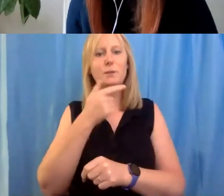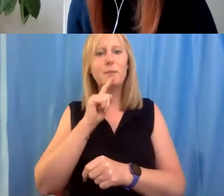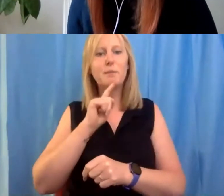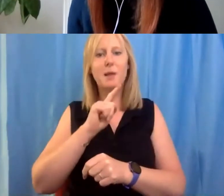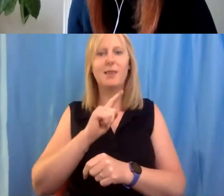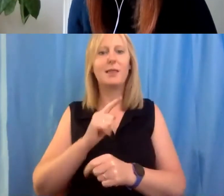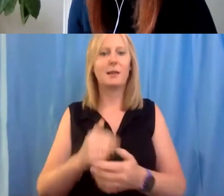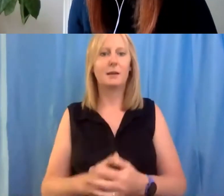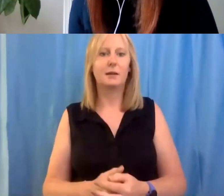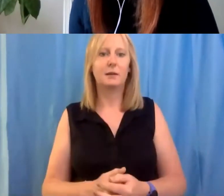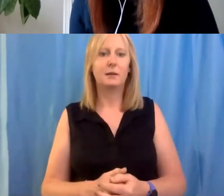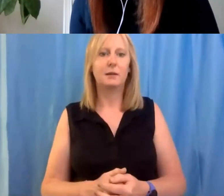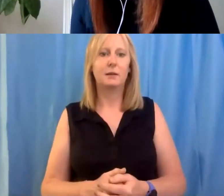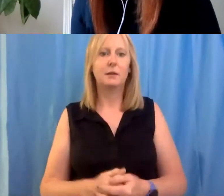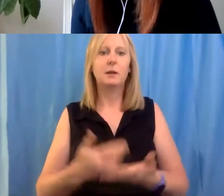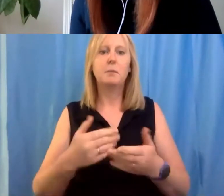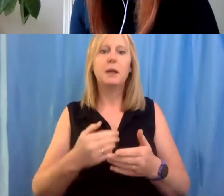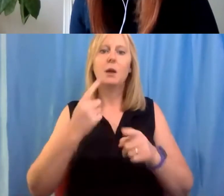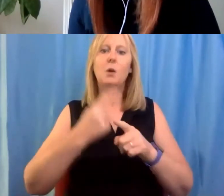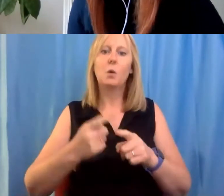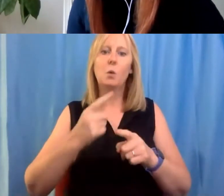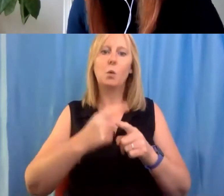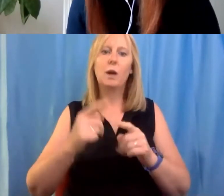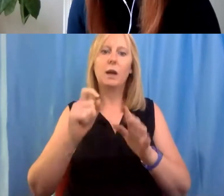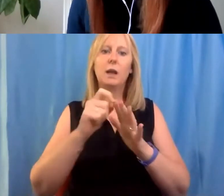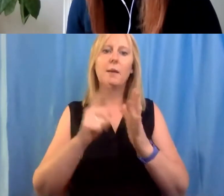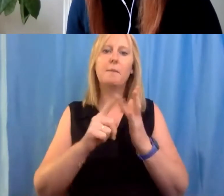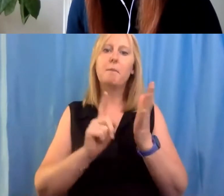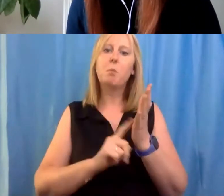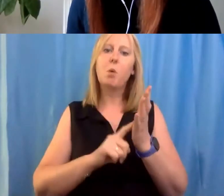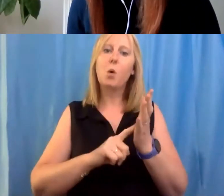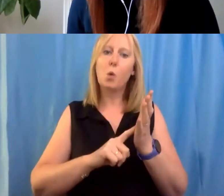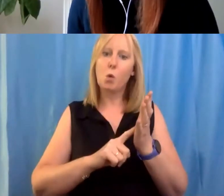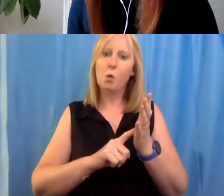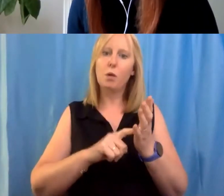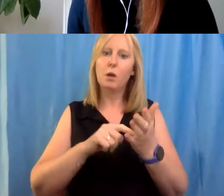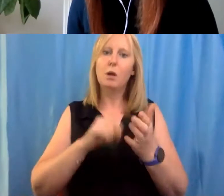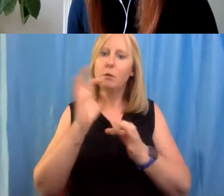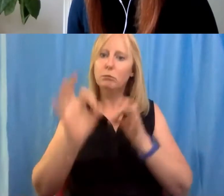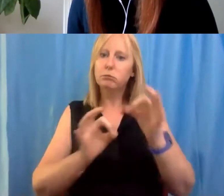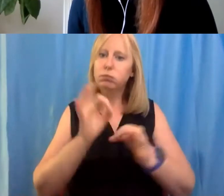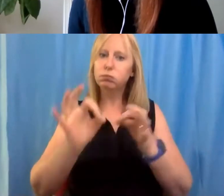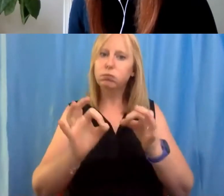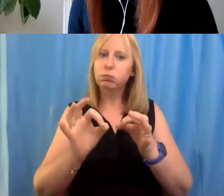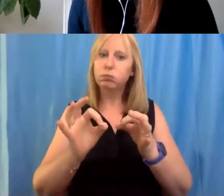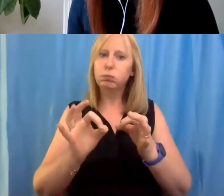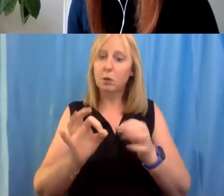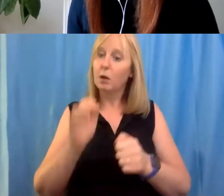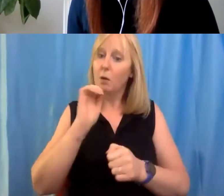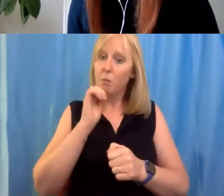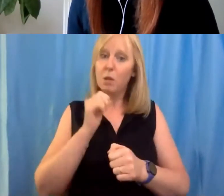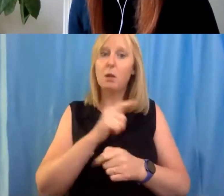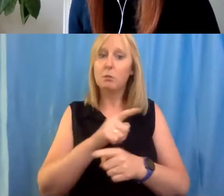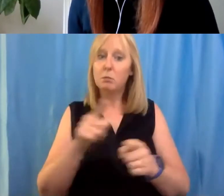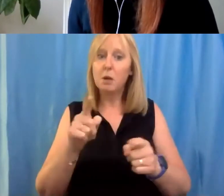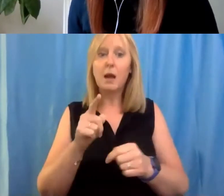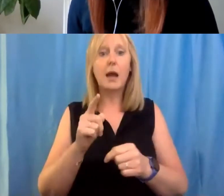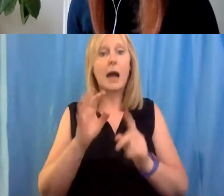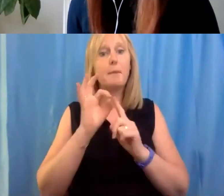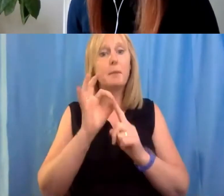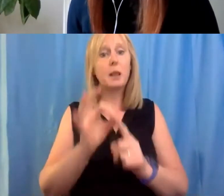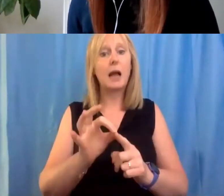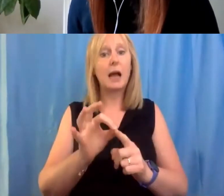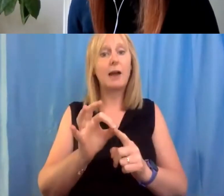we used our weekly poll to ask our members whether they would consider applying for a public appointment. We heard from